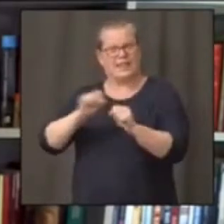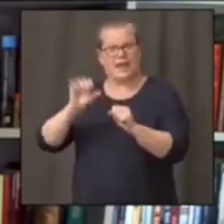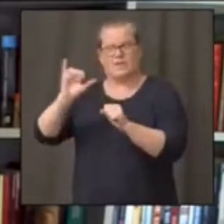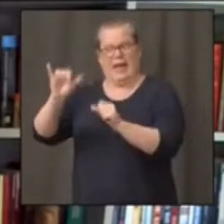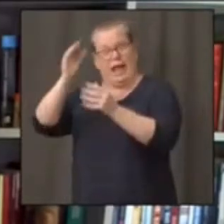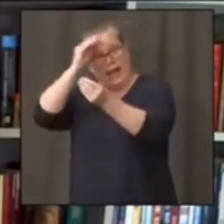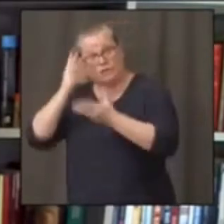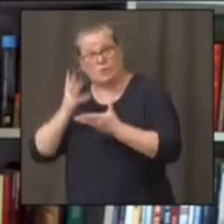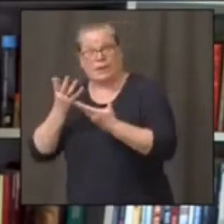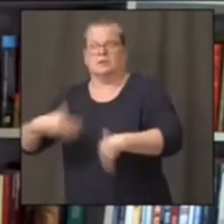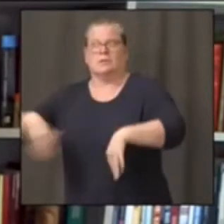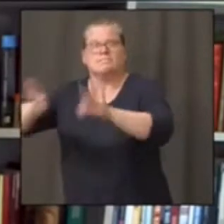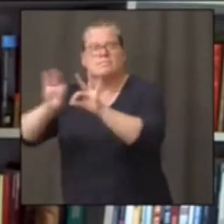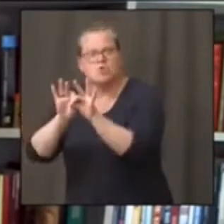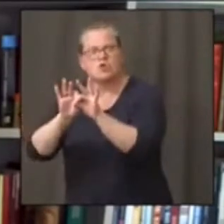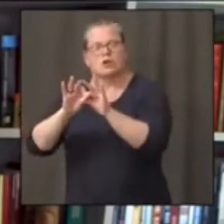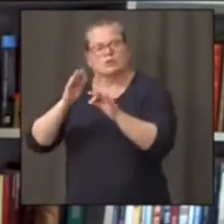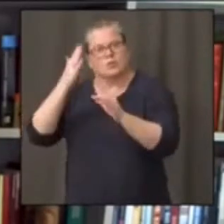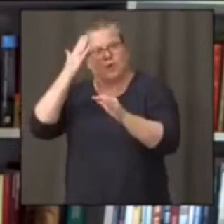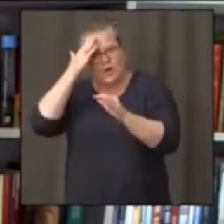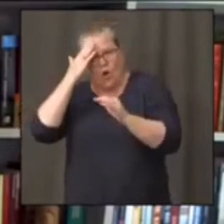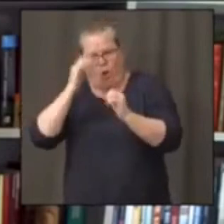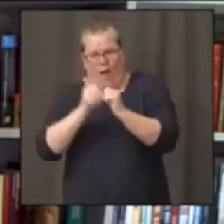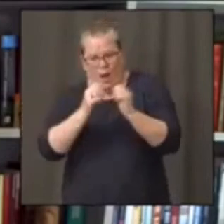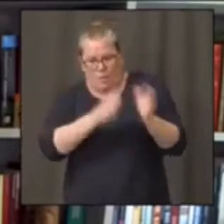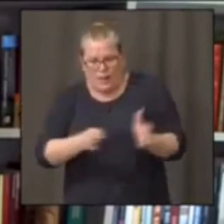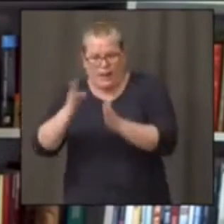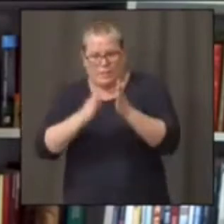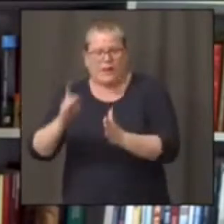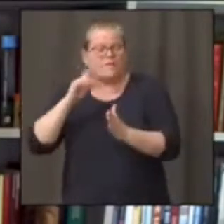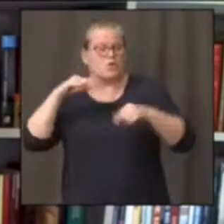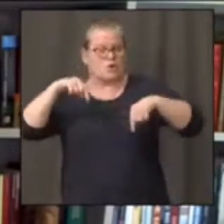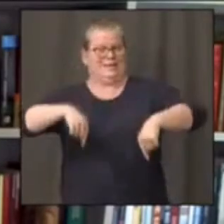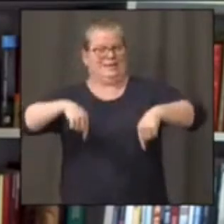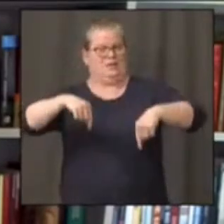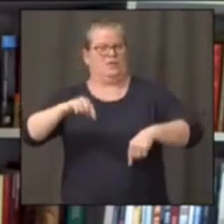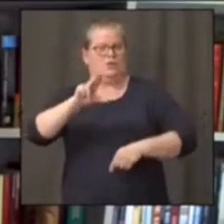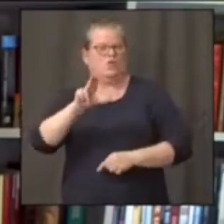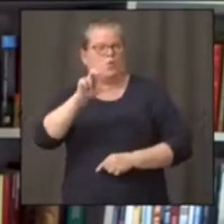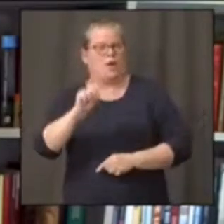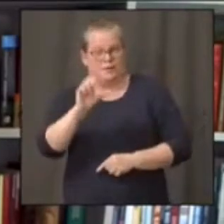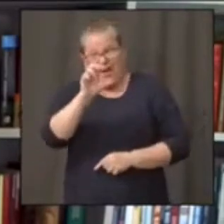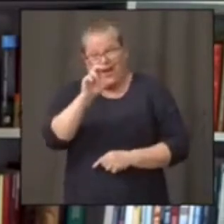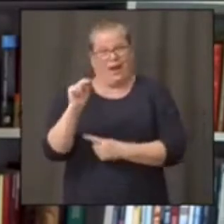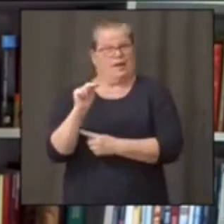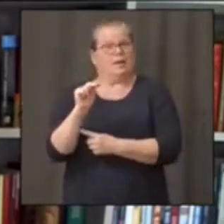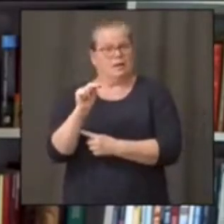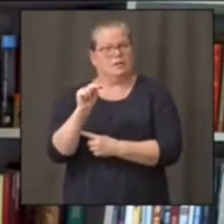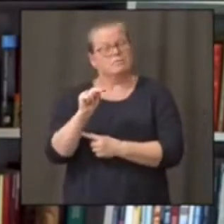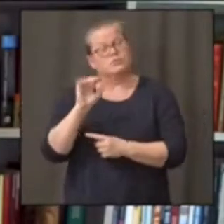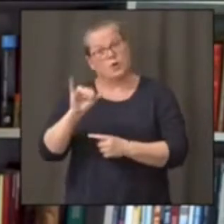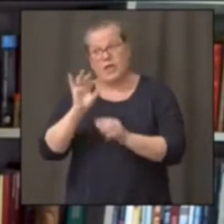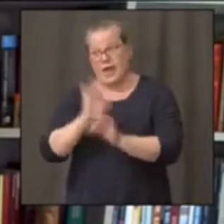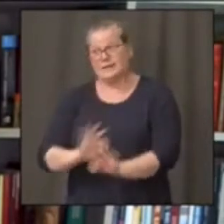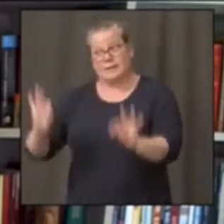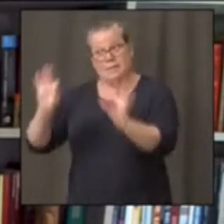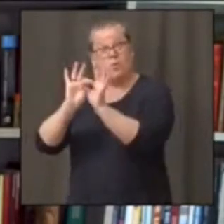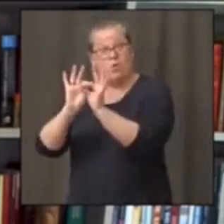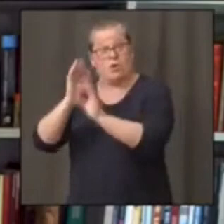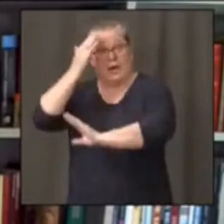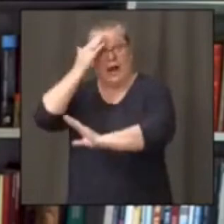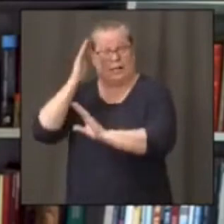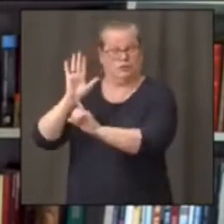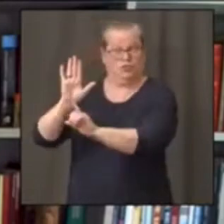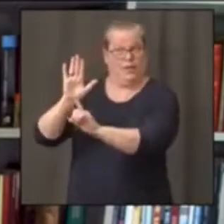do in terms of alternative or contingency plans. Those are exceptionally important steps. And then